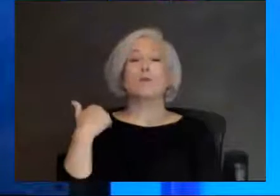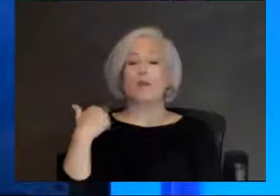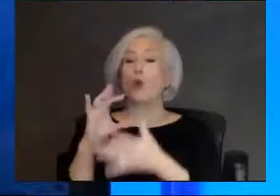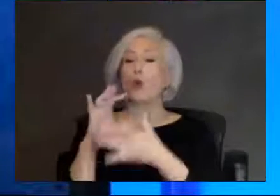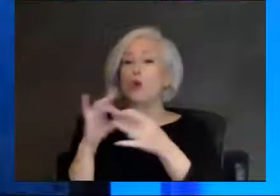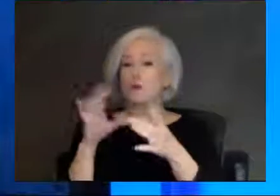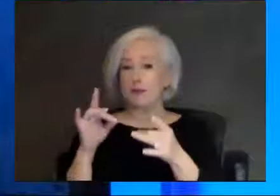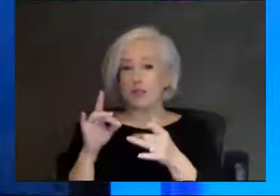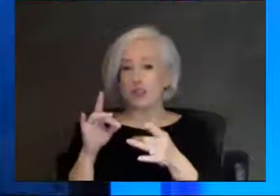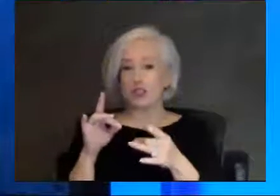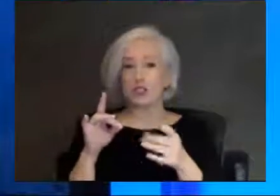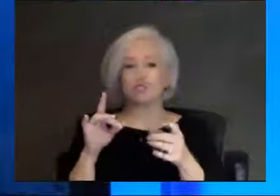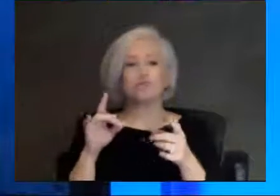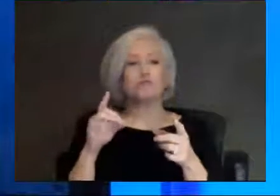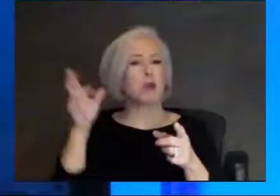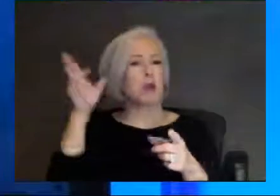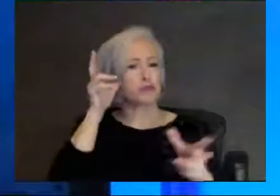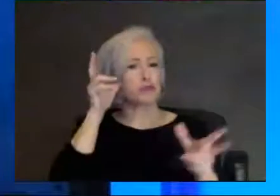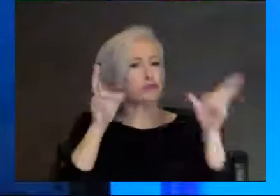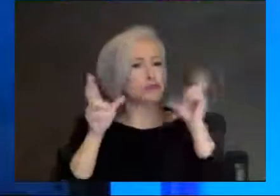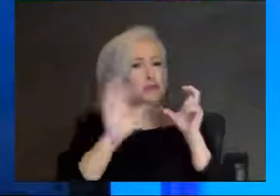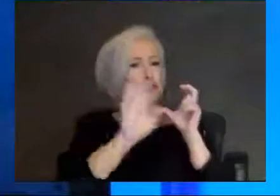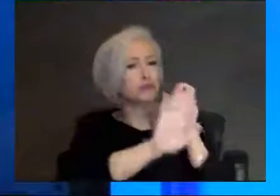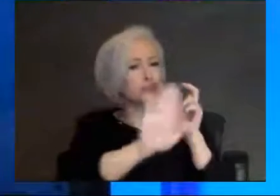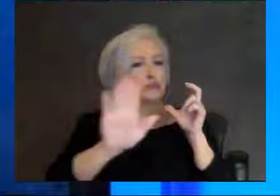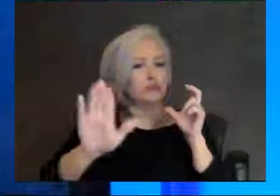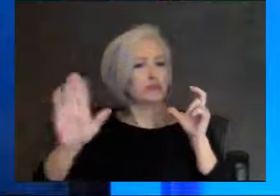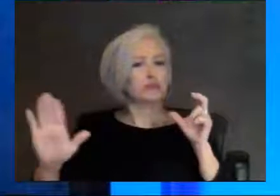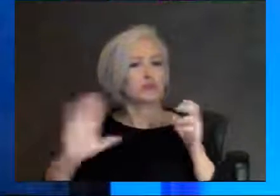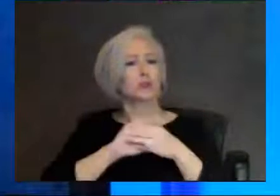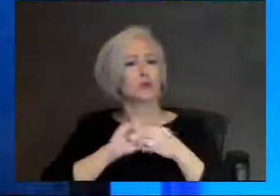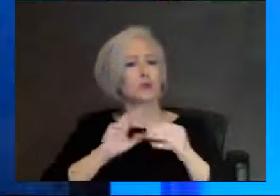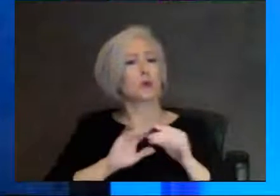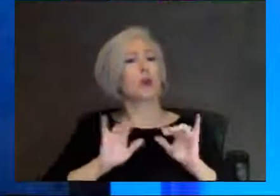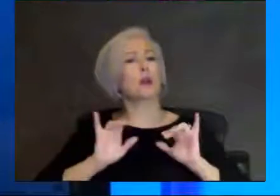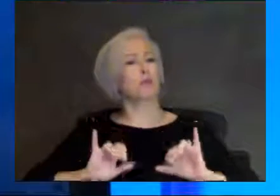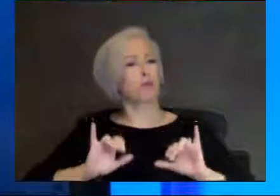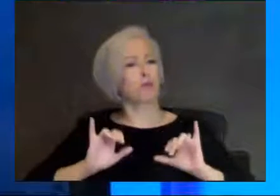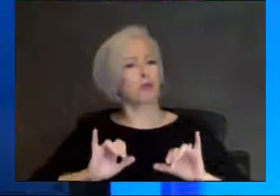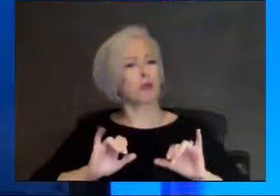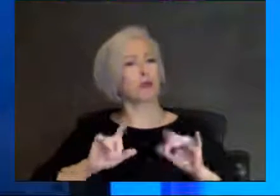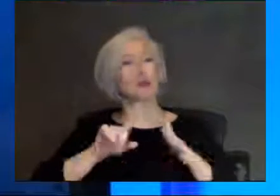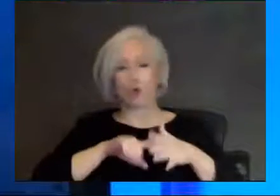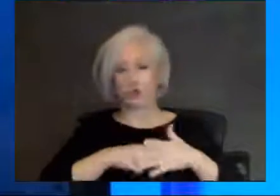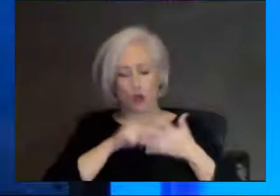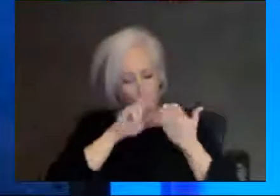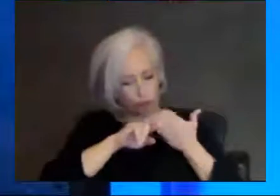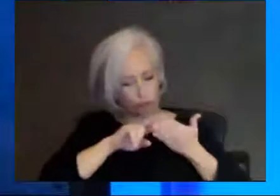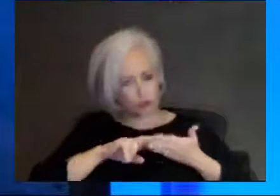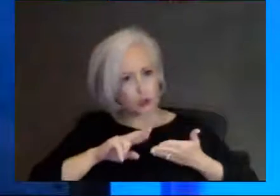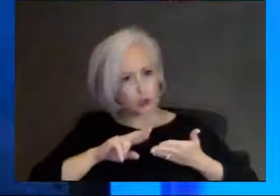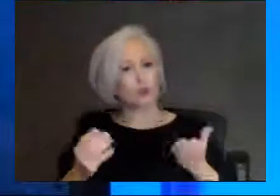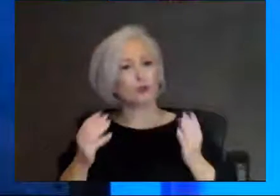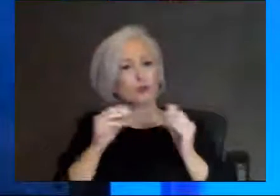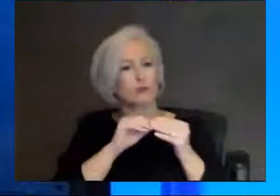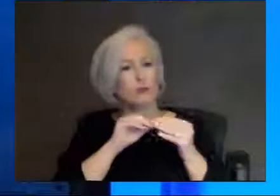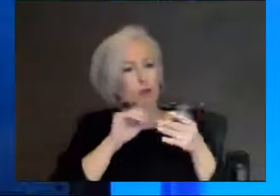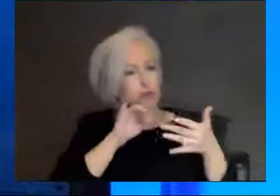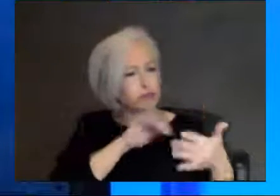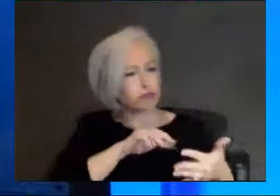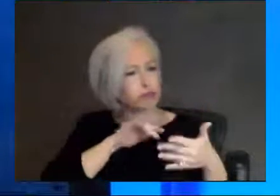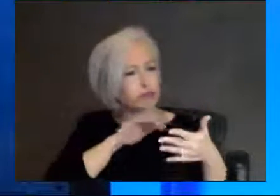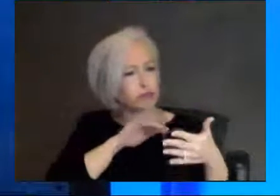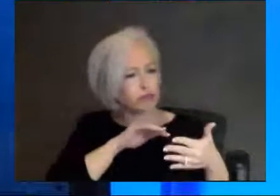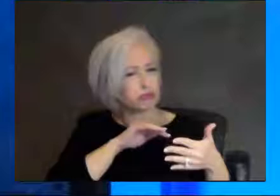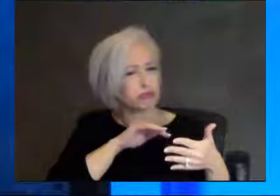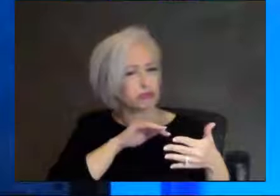of the patients because they talked about it, and that's why I started looking. And as Kathy also mentioned